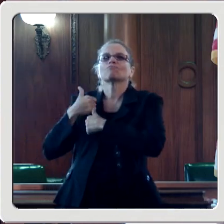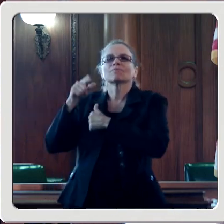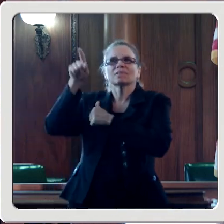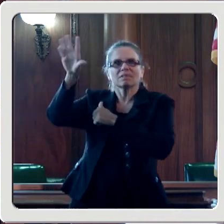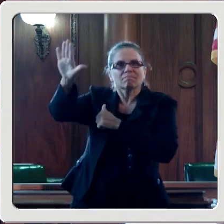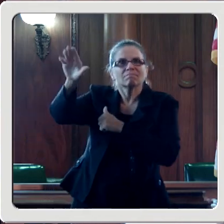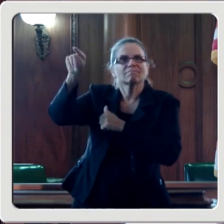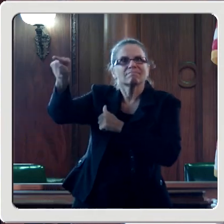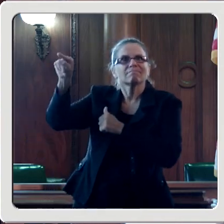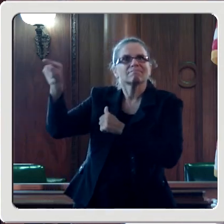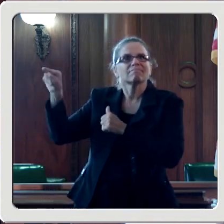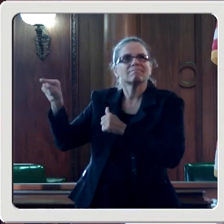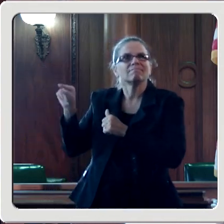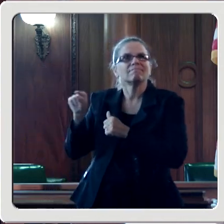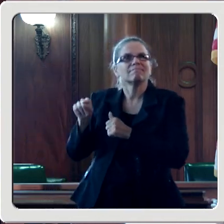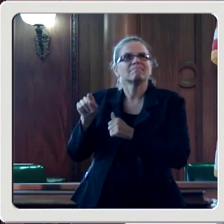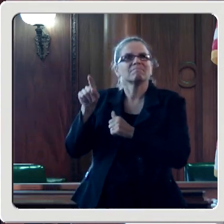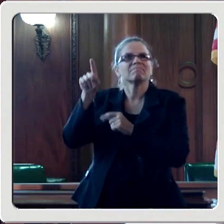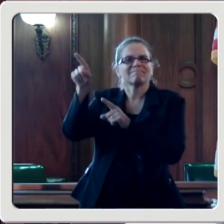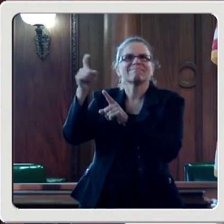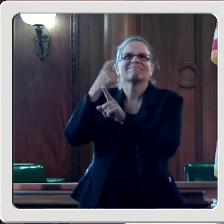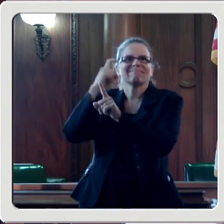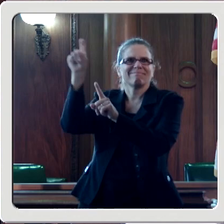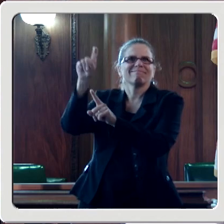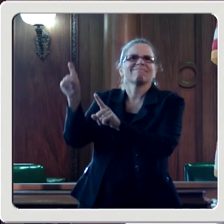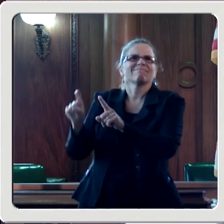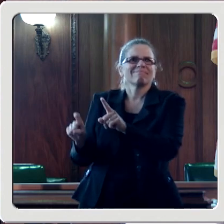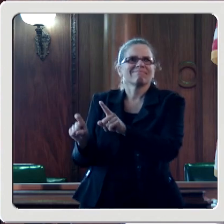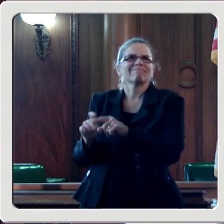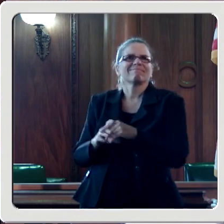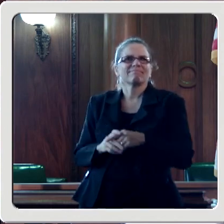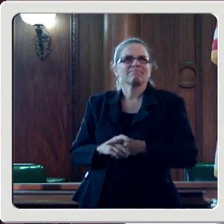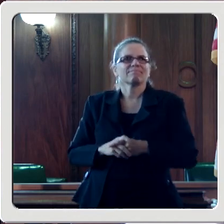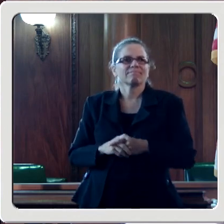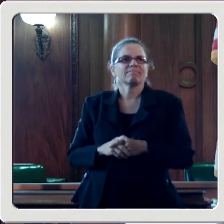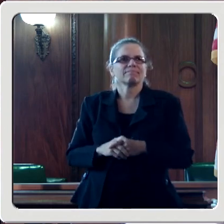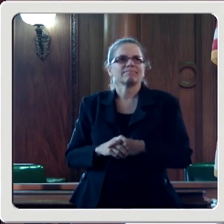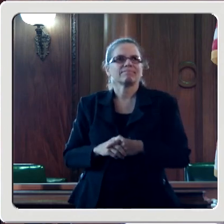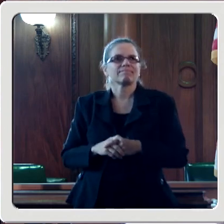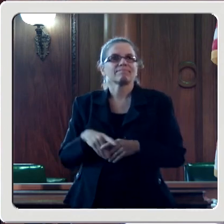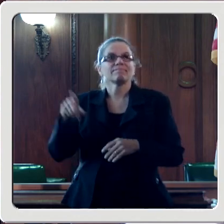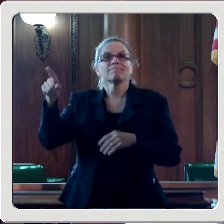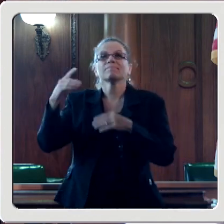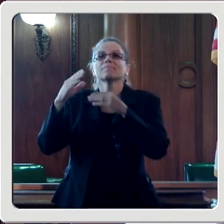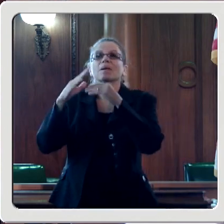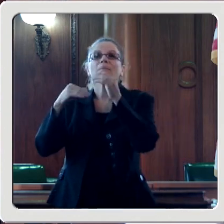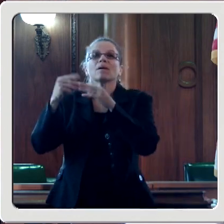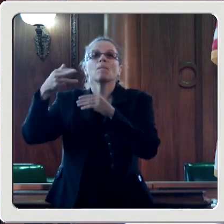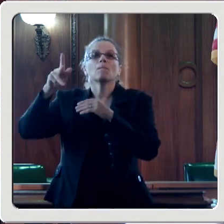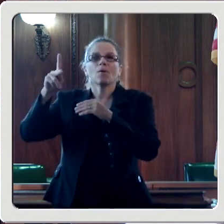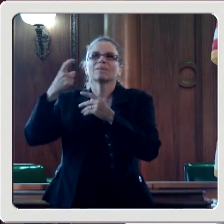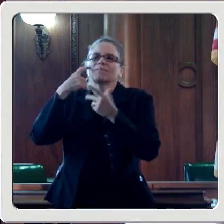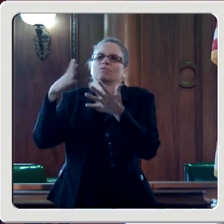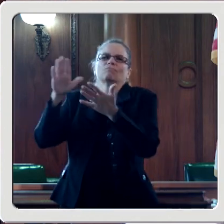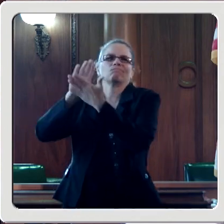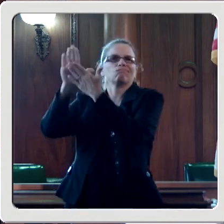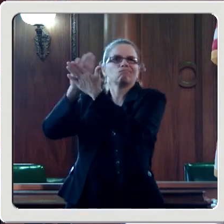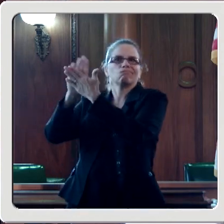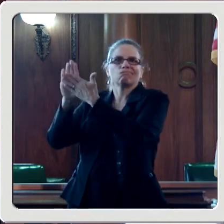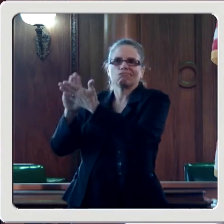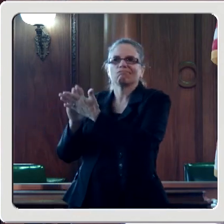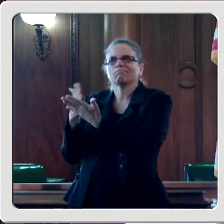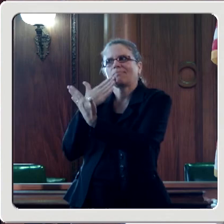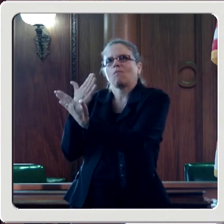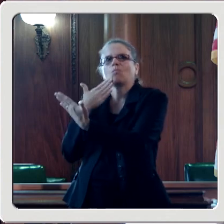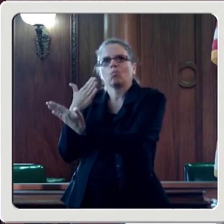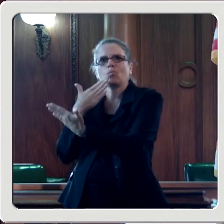monument that was defaced, and Pat Sullivan and crew, I appreciate, took care of that. And we had the Black Vietnam